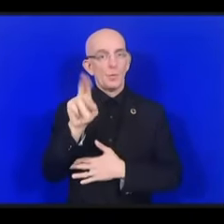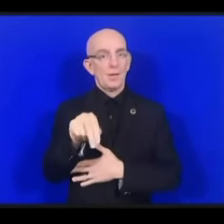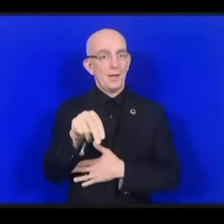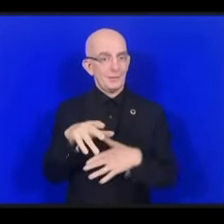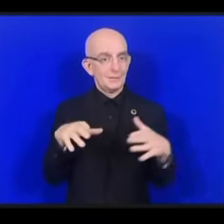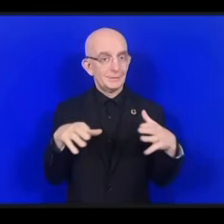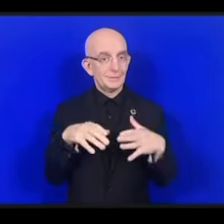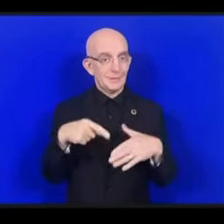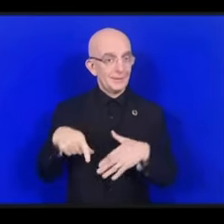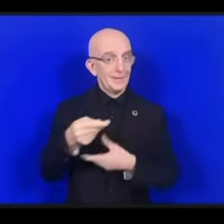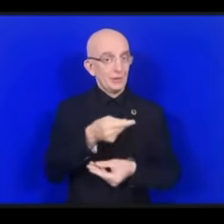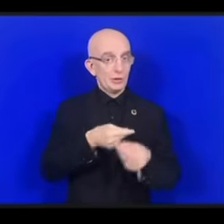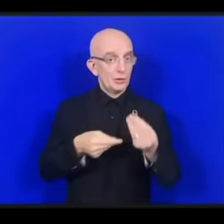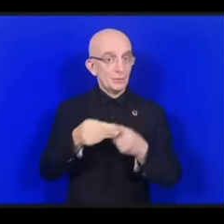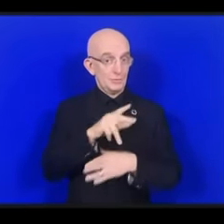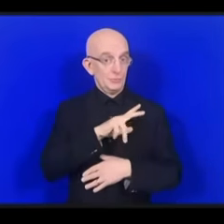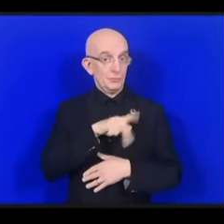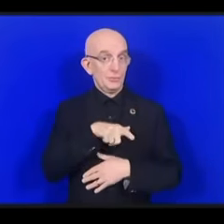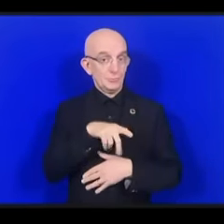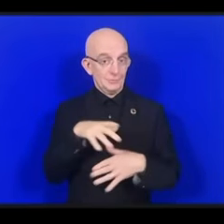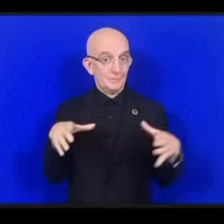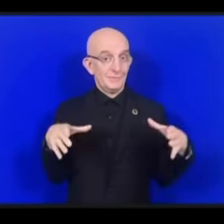ready to support you fully.